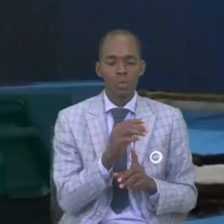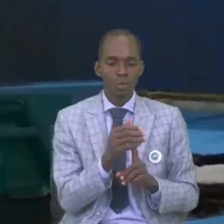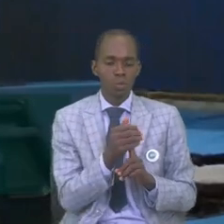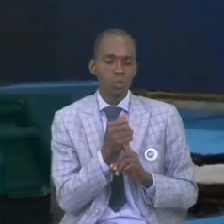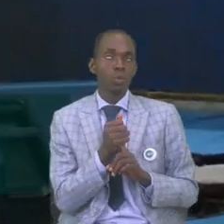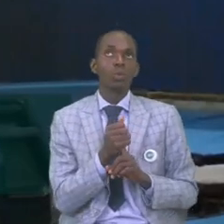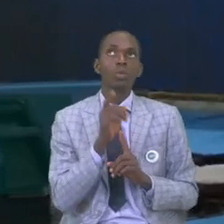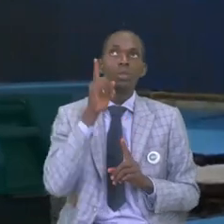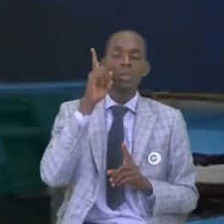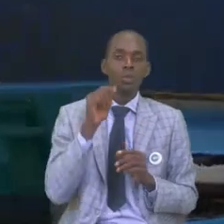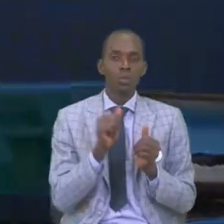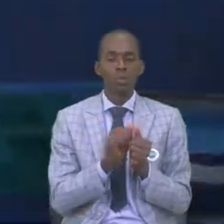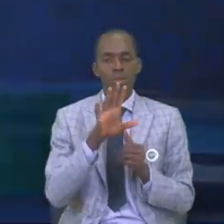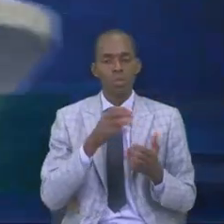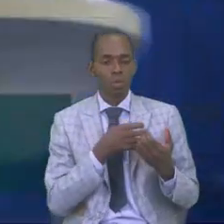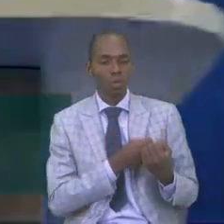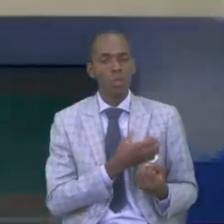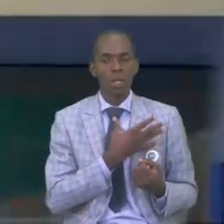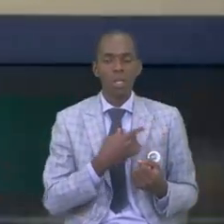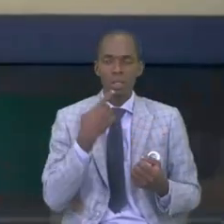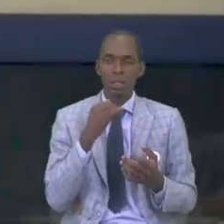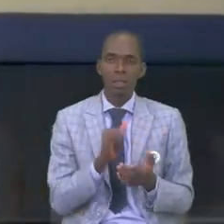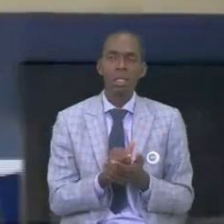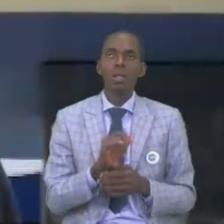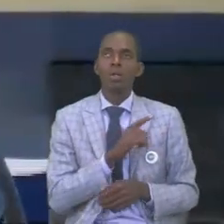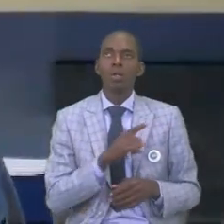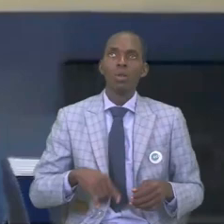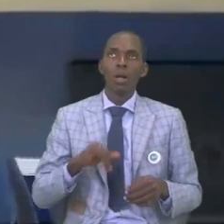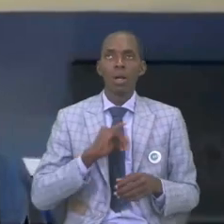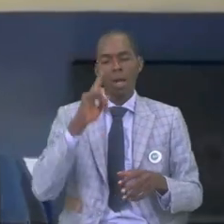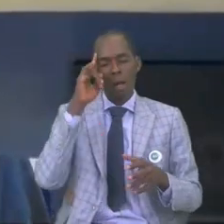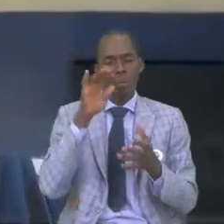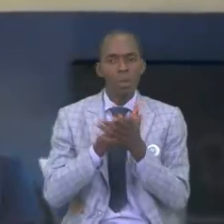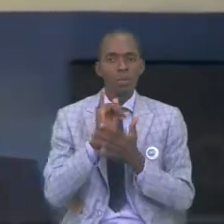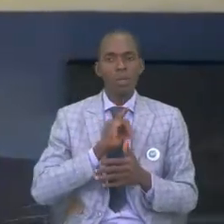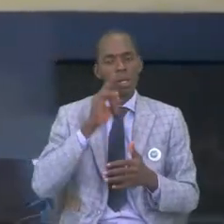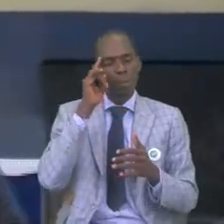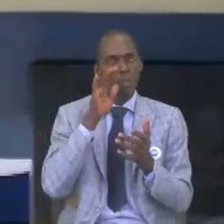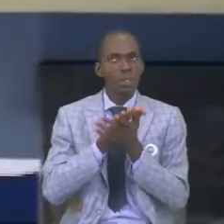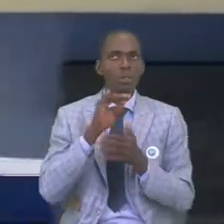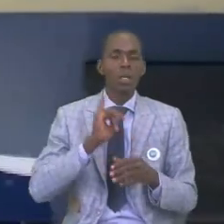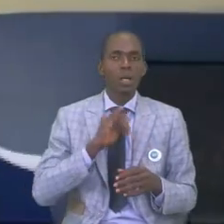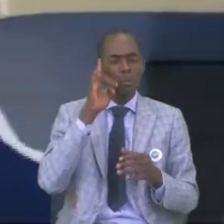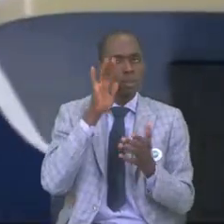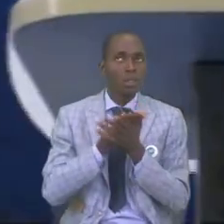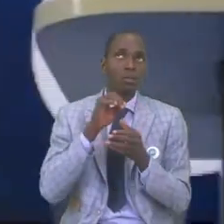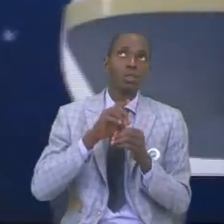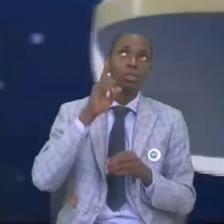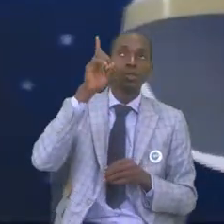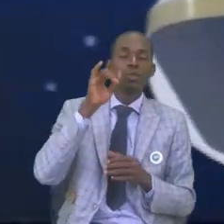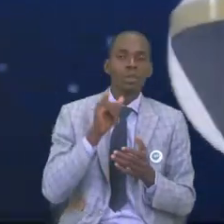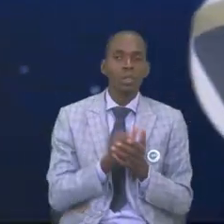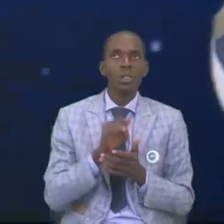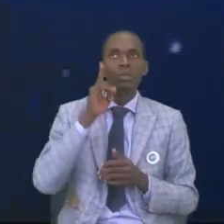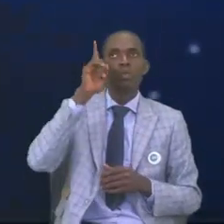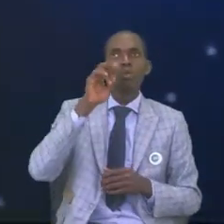him and you say, I believe, I trust in you that you are my Savior and you made the provision for